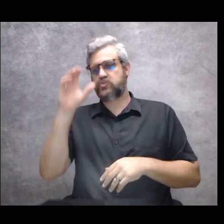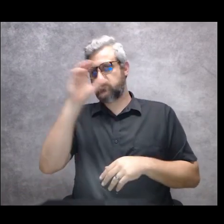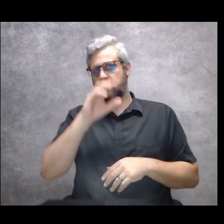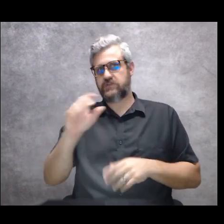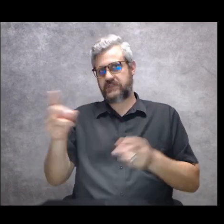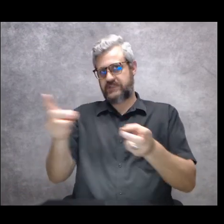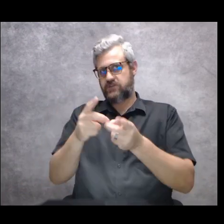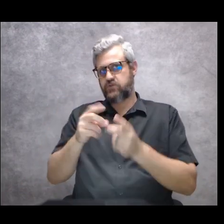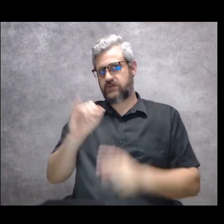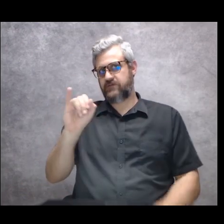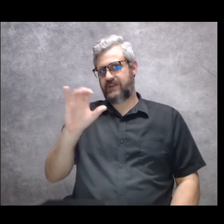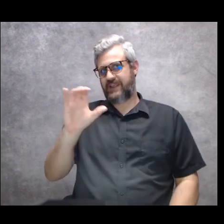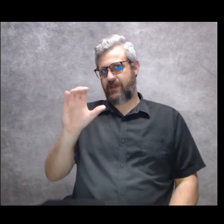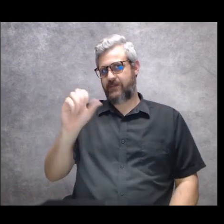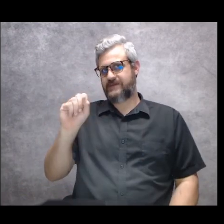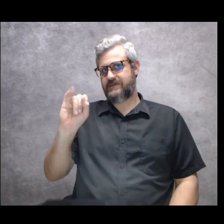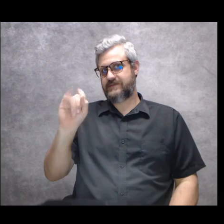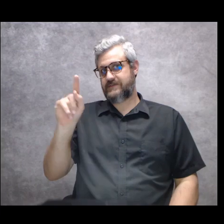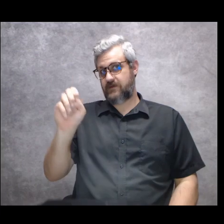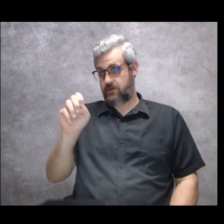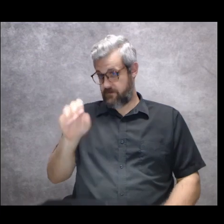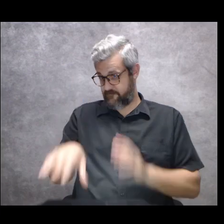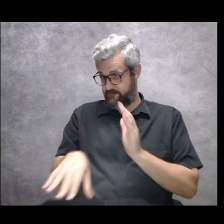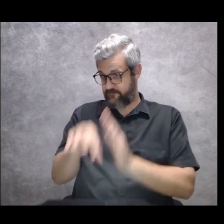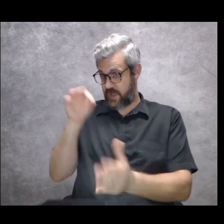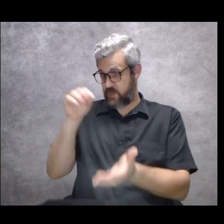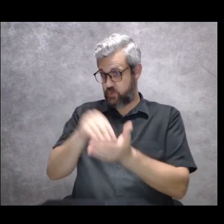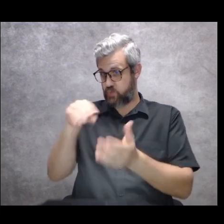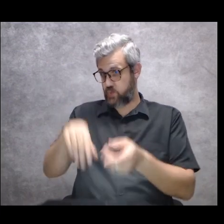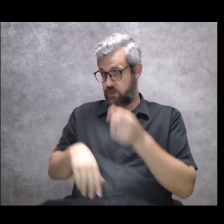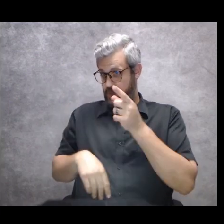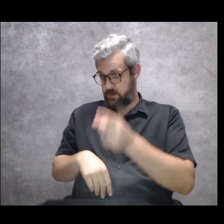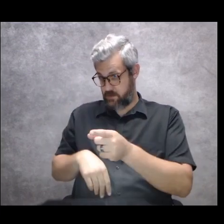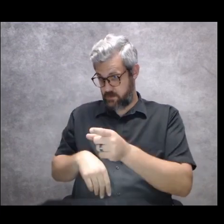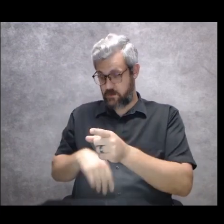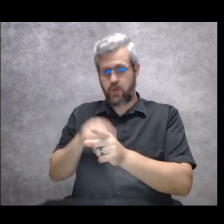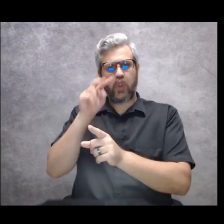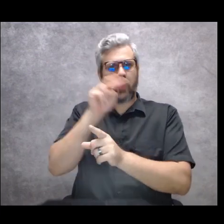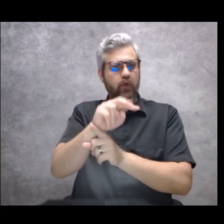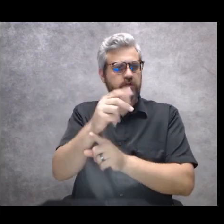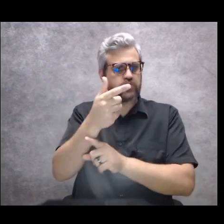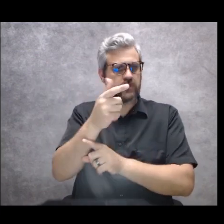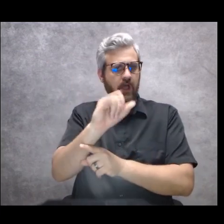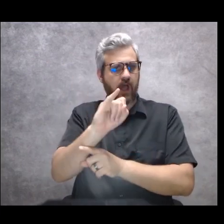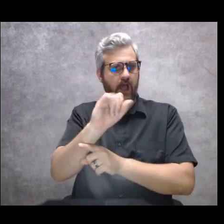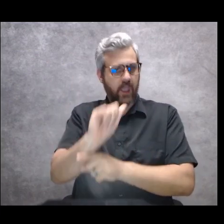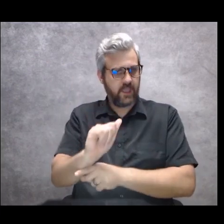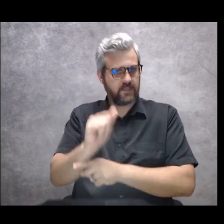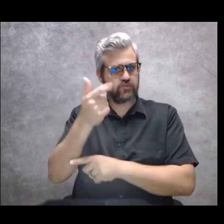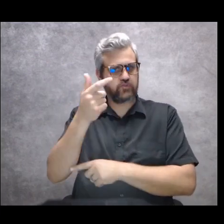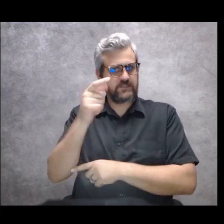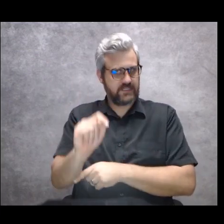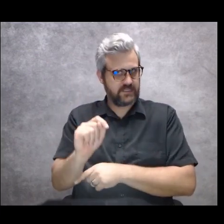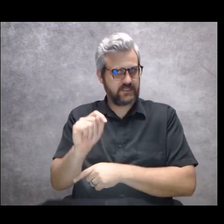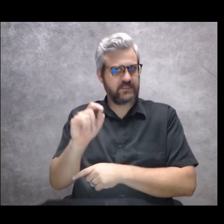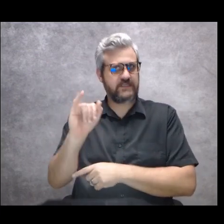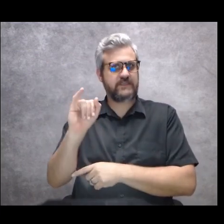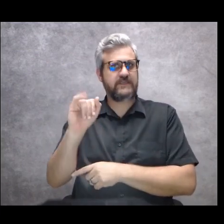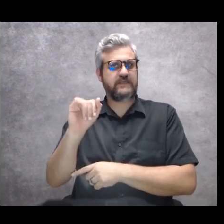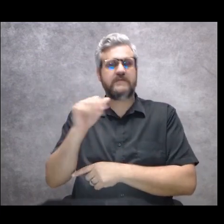Campus site. Once a student is found, proceed to the GIA GT